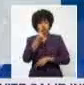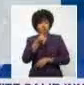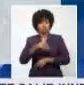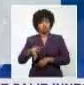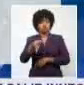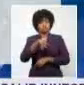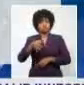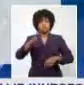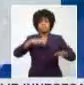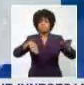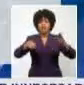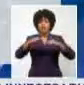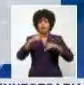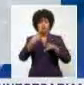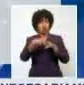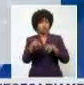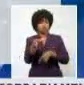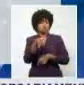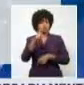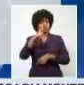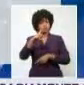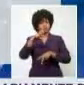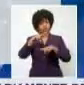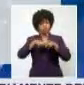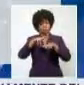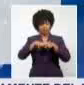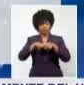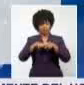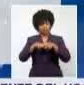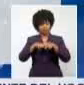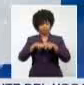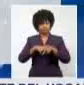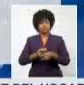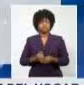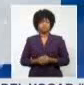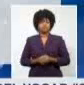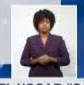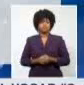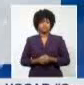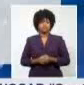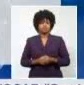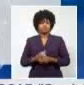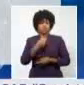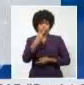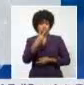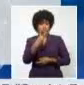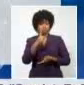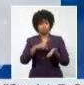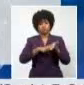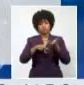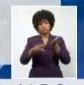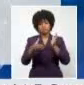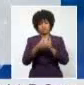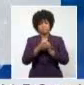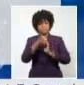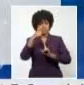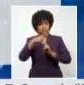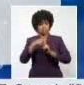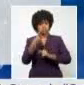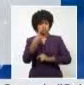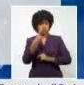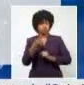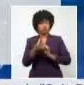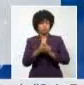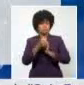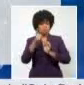2 are from the province of Matanzas, 1 from Cardenas and another from Matanzas municipality, and